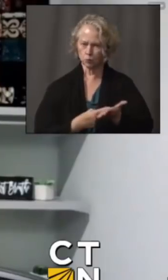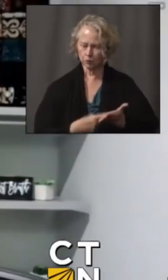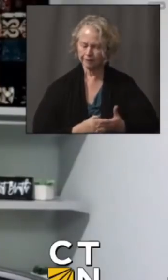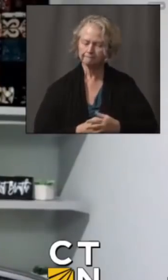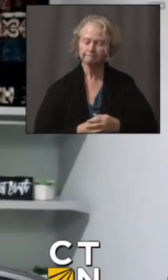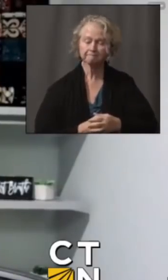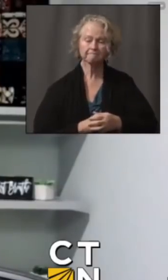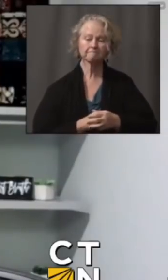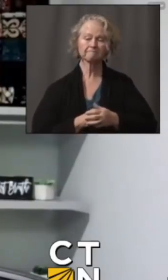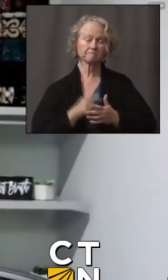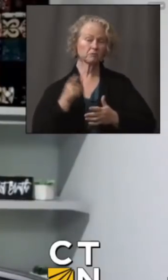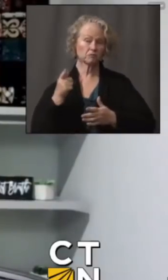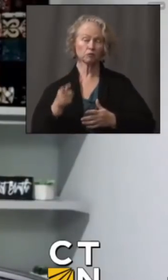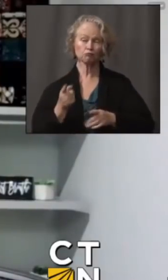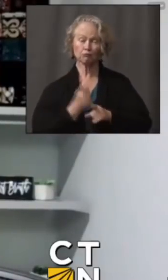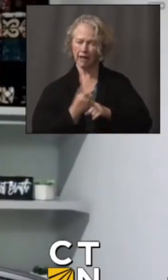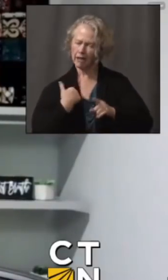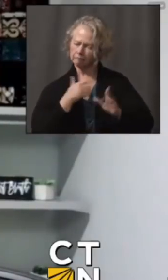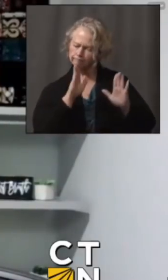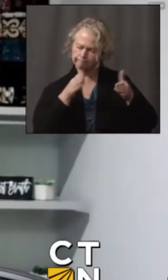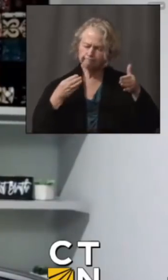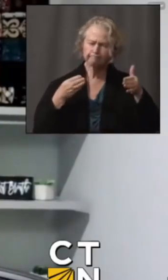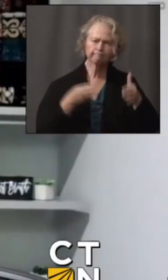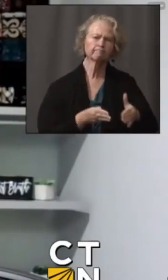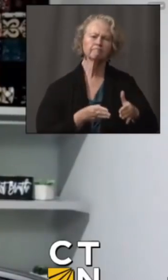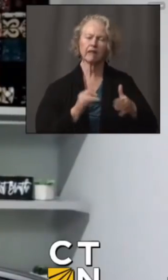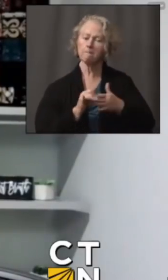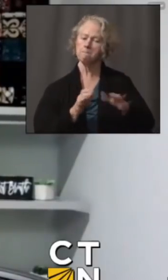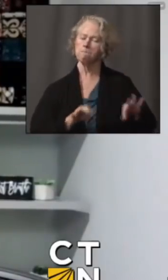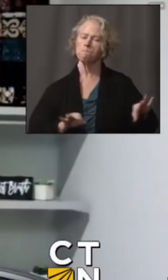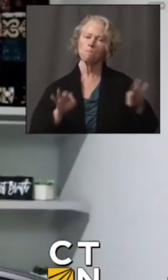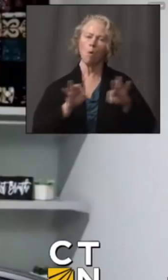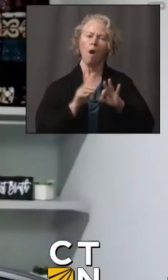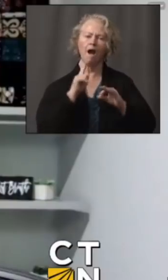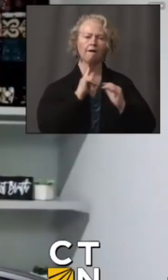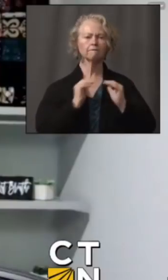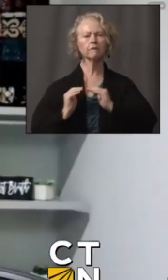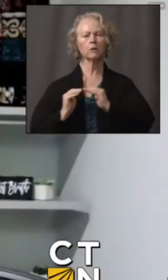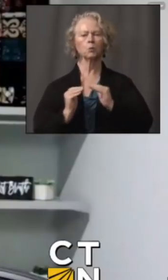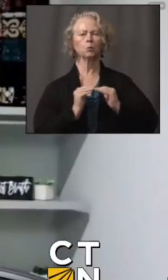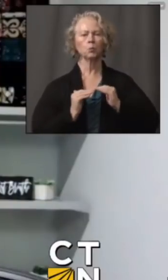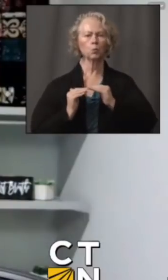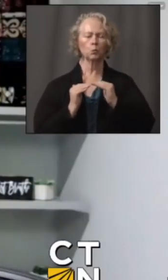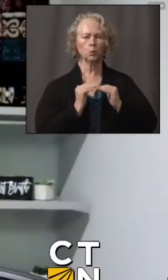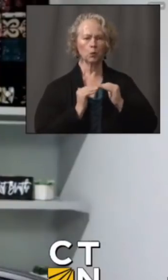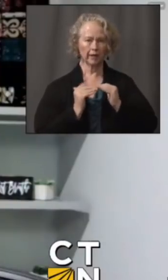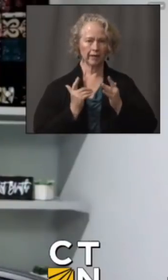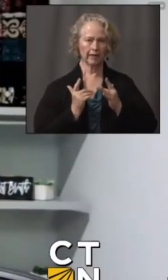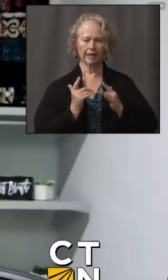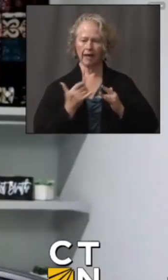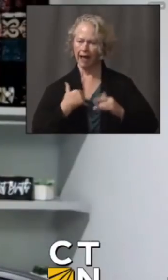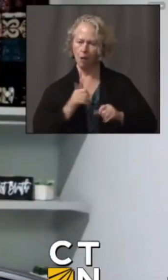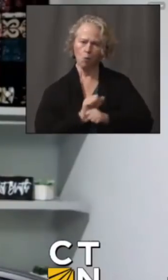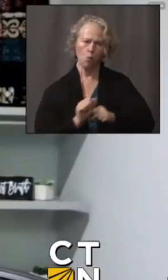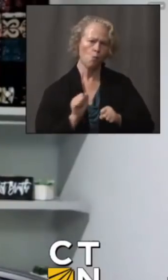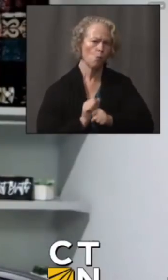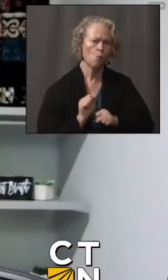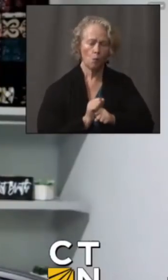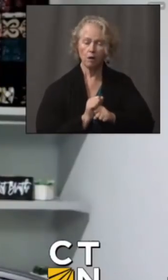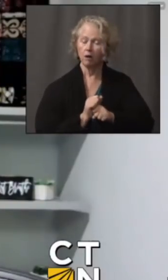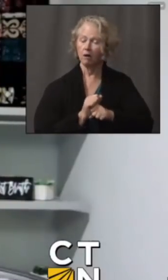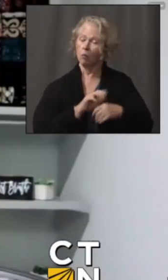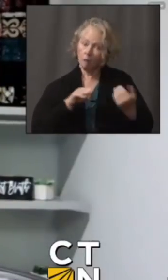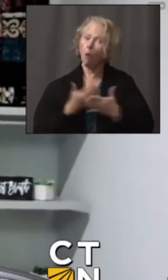mentioned, I'm very focused on emphasizing the importance of equity in all the work that we're doing, as is the full advisory